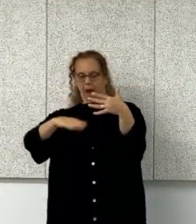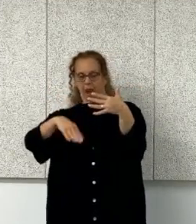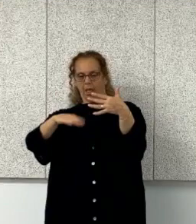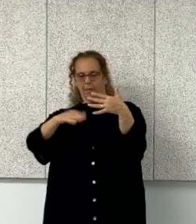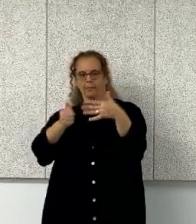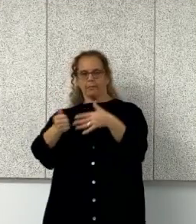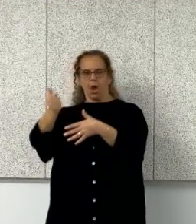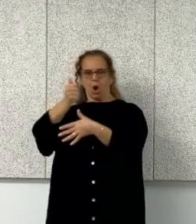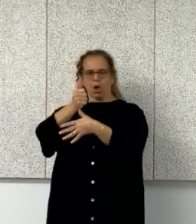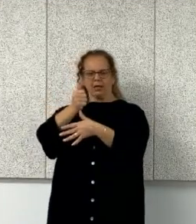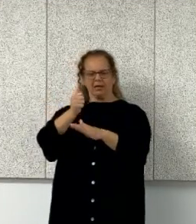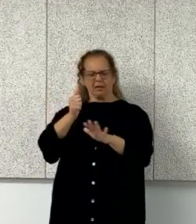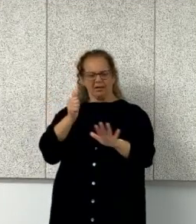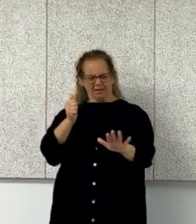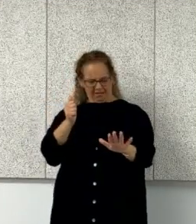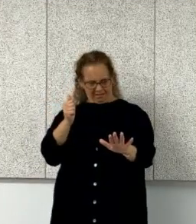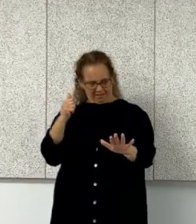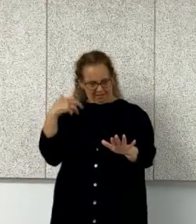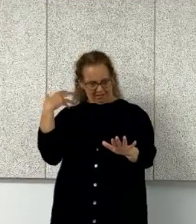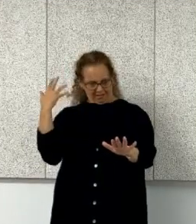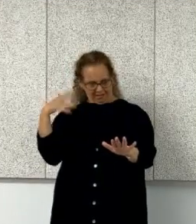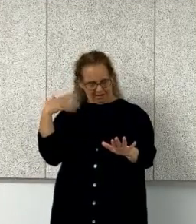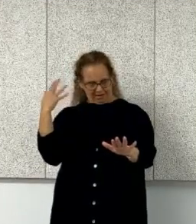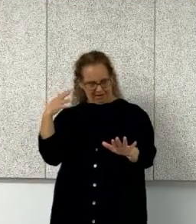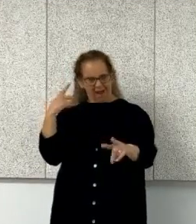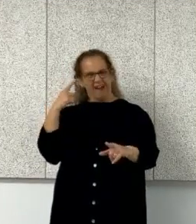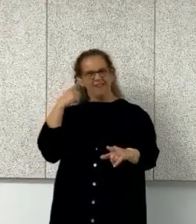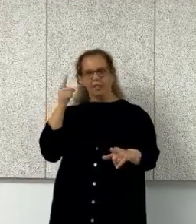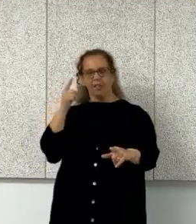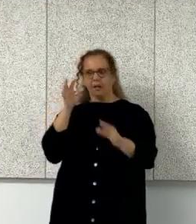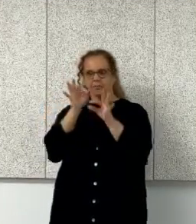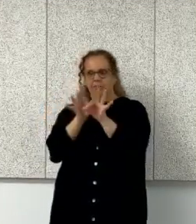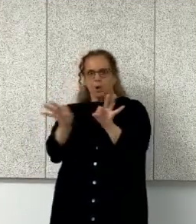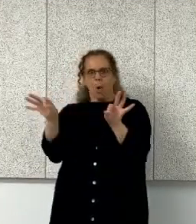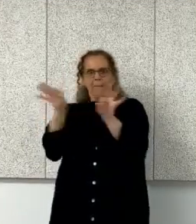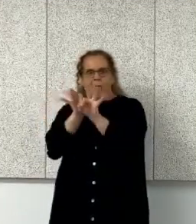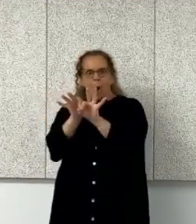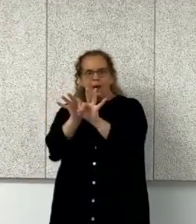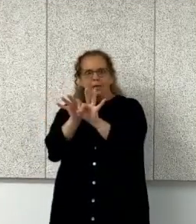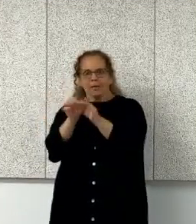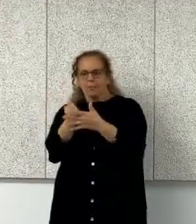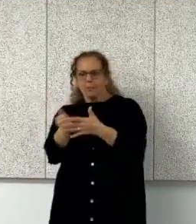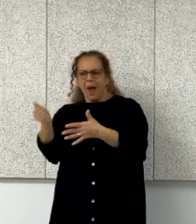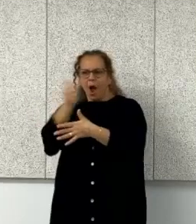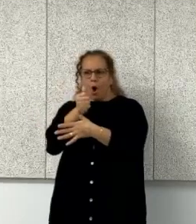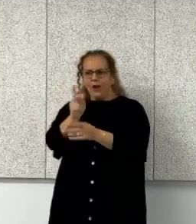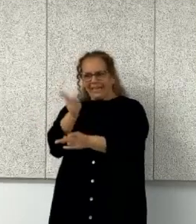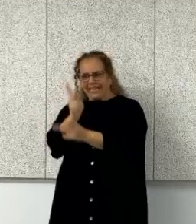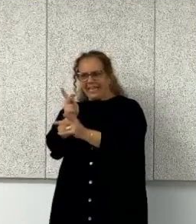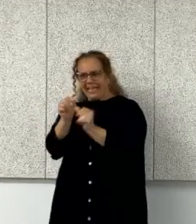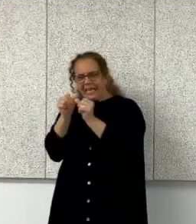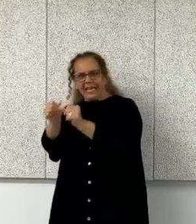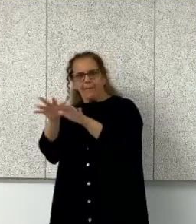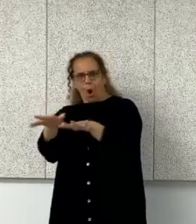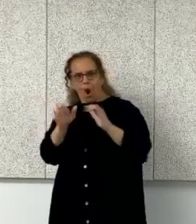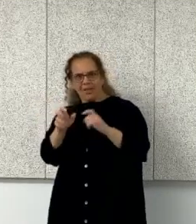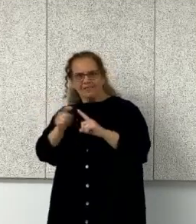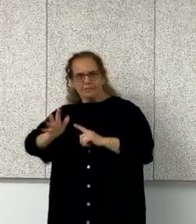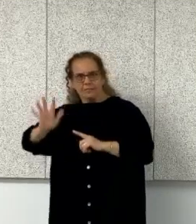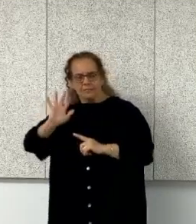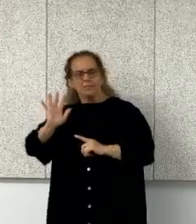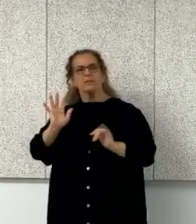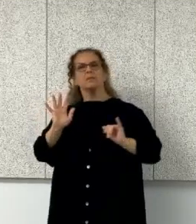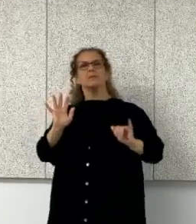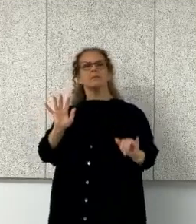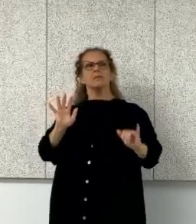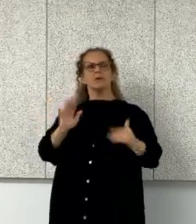priorities, which was wild to me, because I feel like that's just so crucial. So maybe you're sitting there thinking like, I do a lot of audience retention, and if so, like, I great,